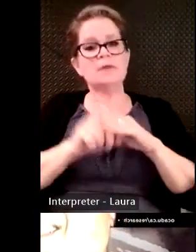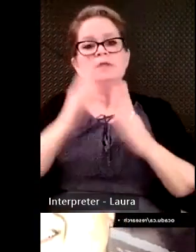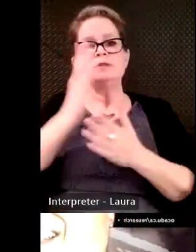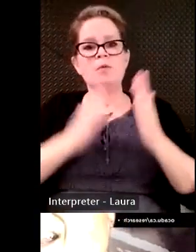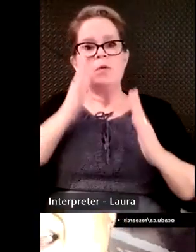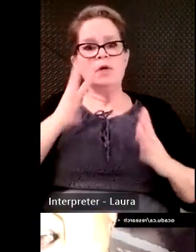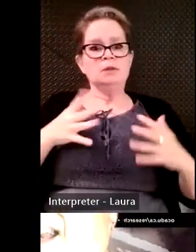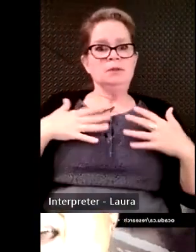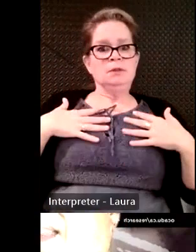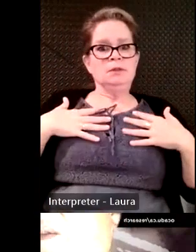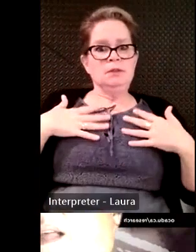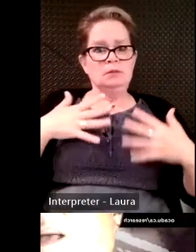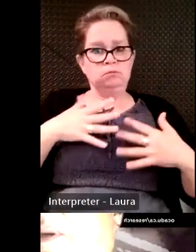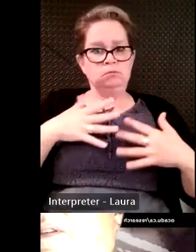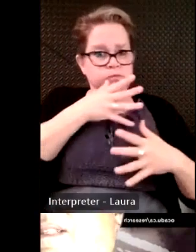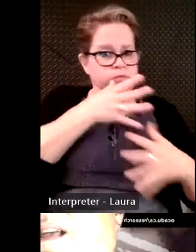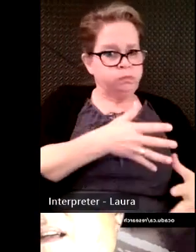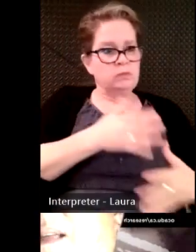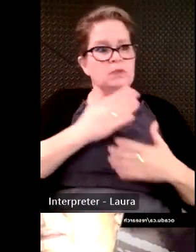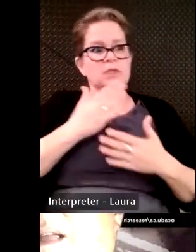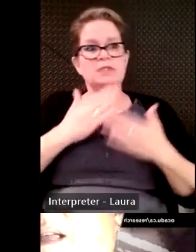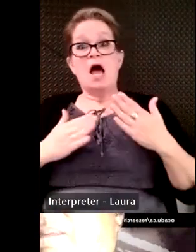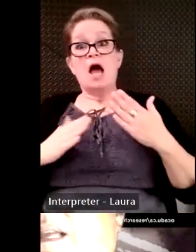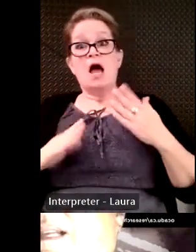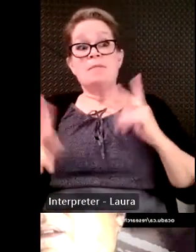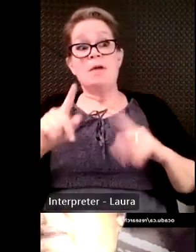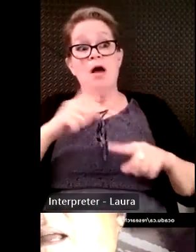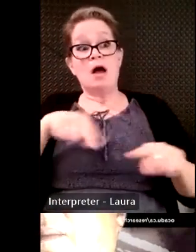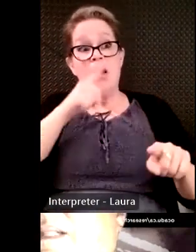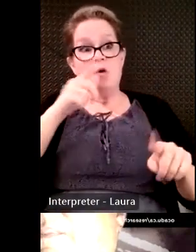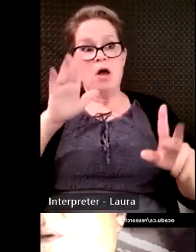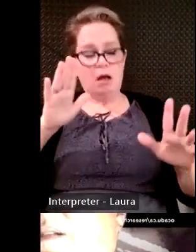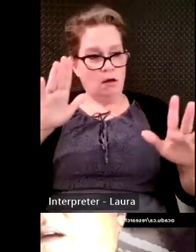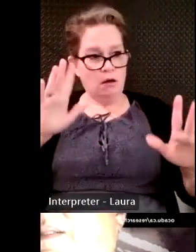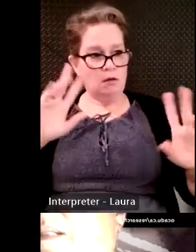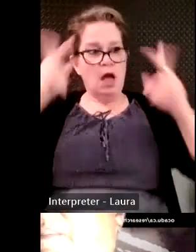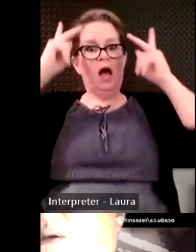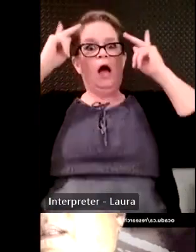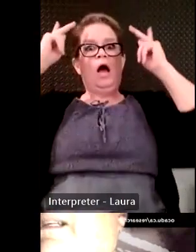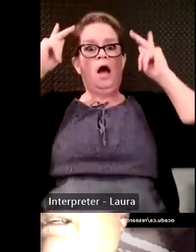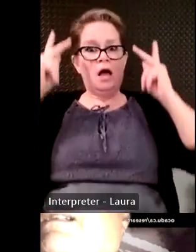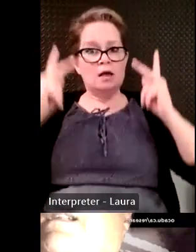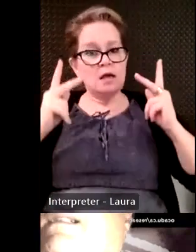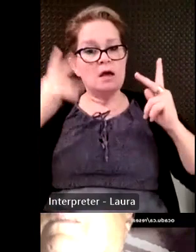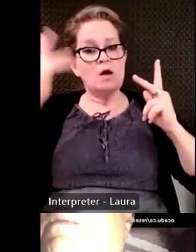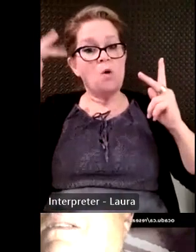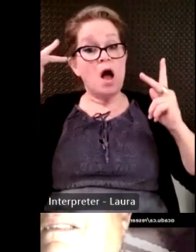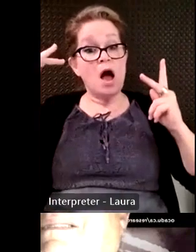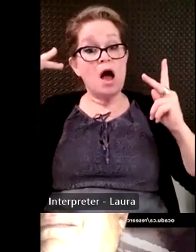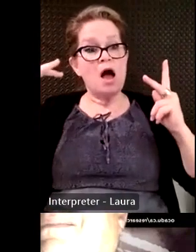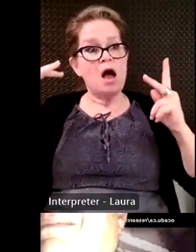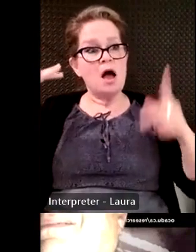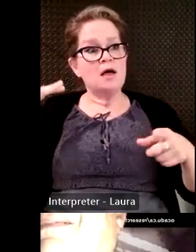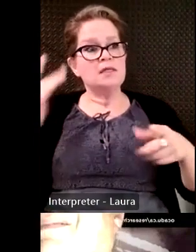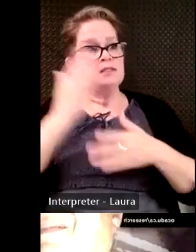attack. And nothing will happen on time because the ramp is broken on the supposedly accessible